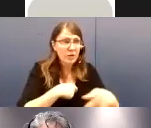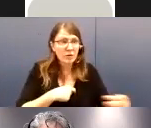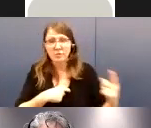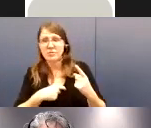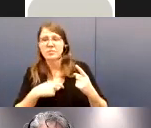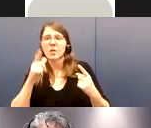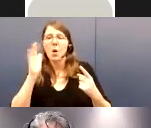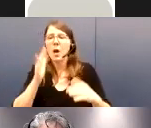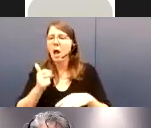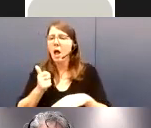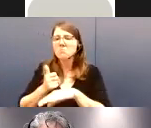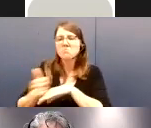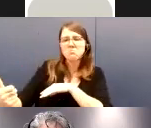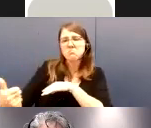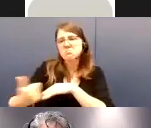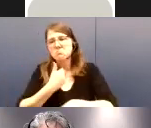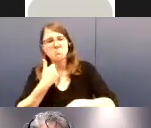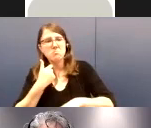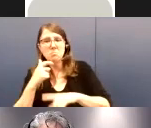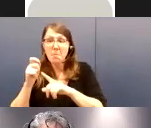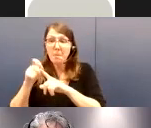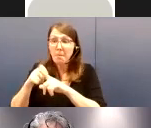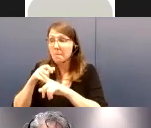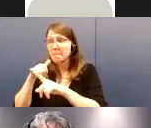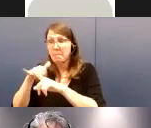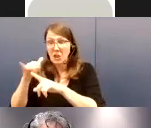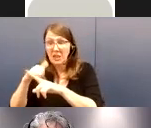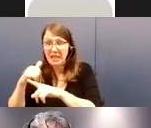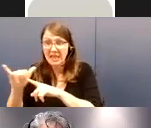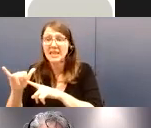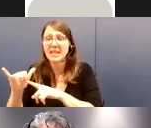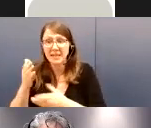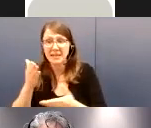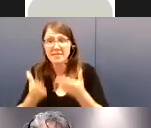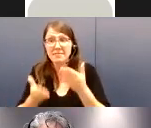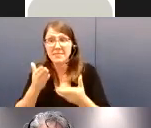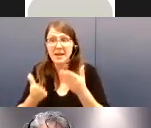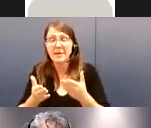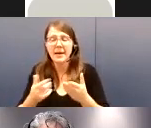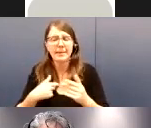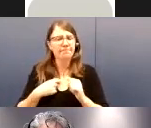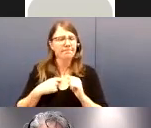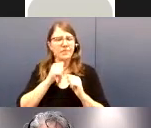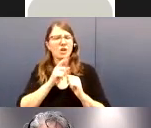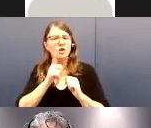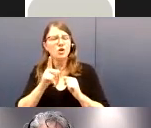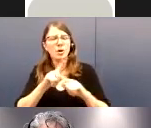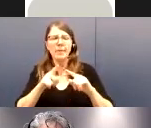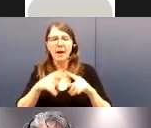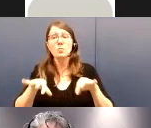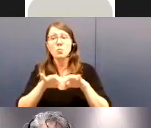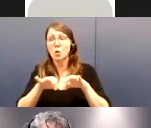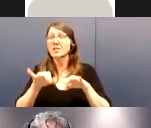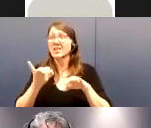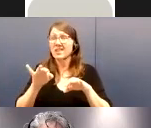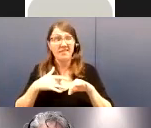leverage, right? And sometimes it's, I'm not sure, but I want us to look into this. I want to make sure everything is okay, right?